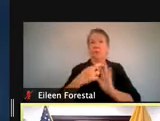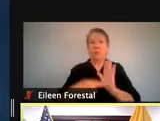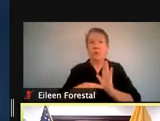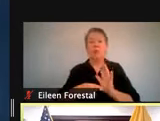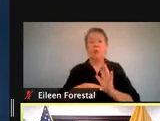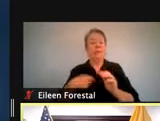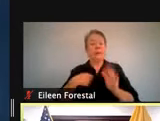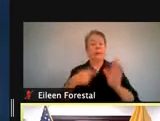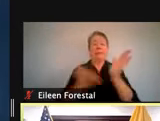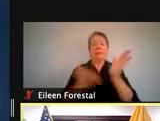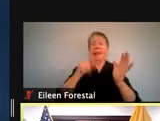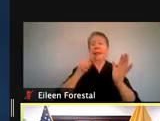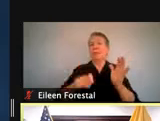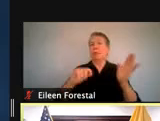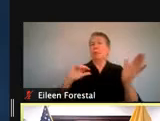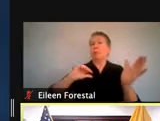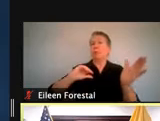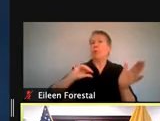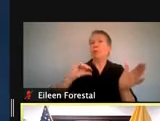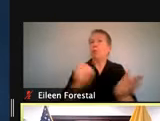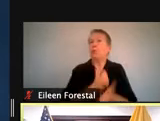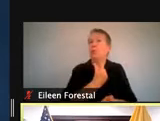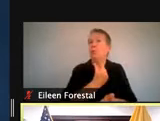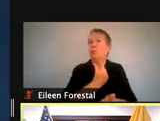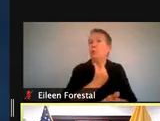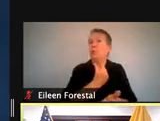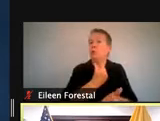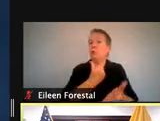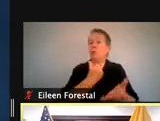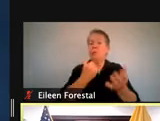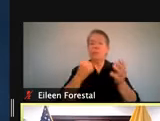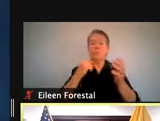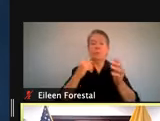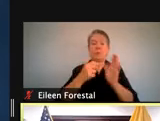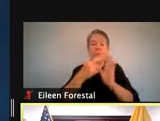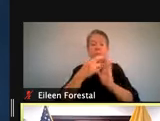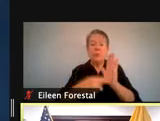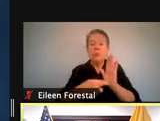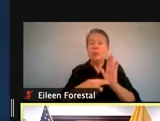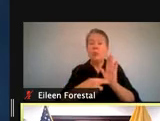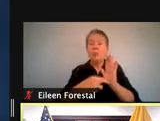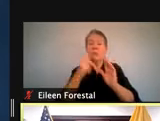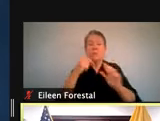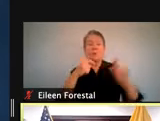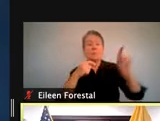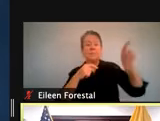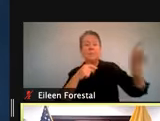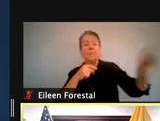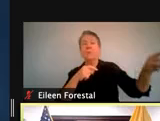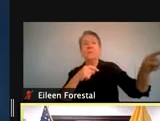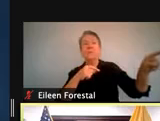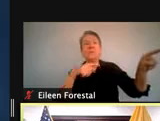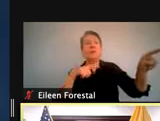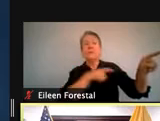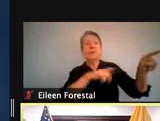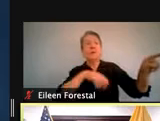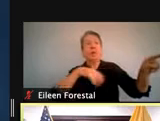government hasn't. The Occupational Health and Safety Administration, or known by OSHA to all, has not yet put